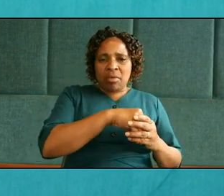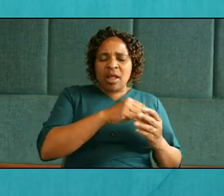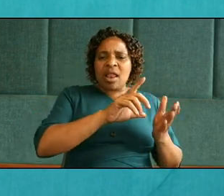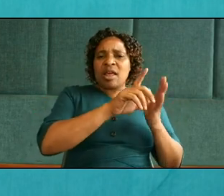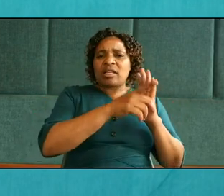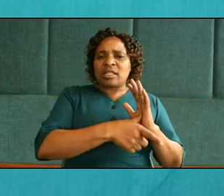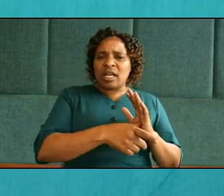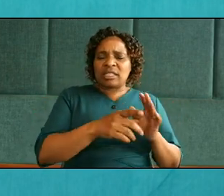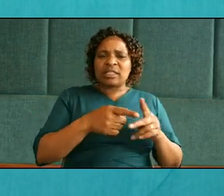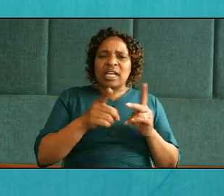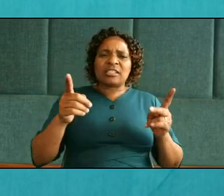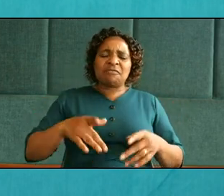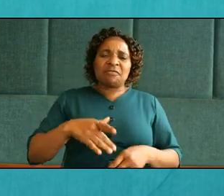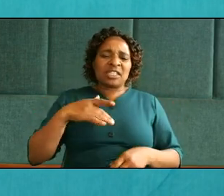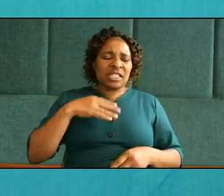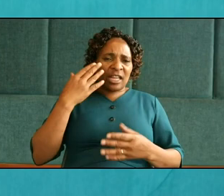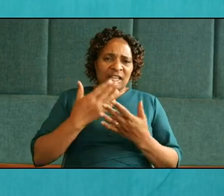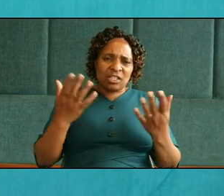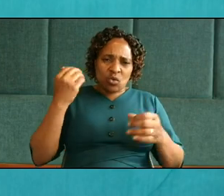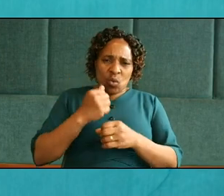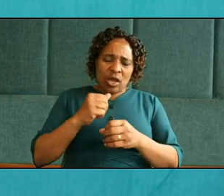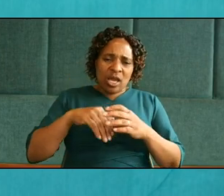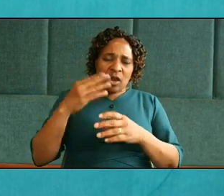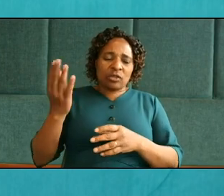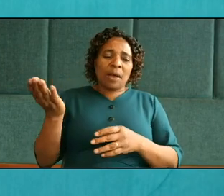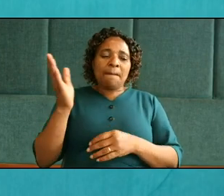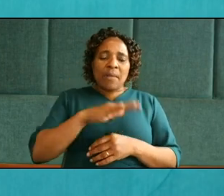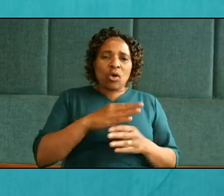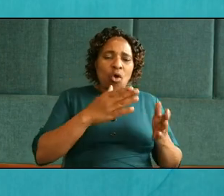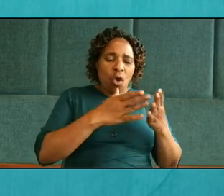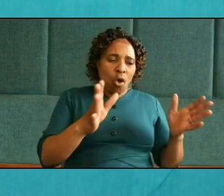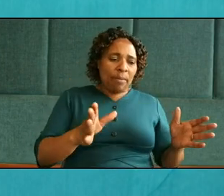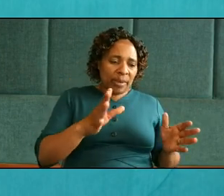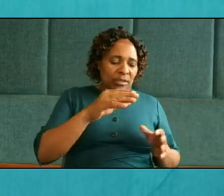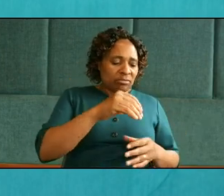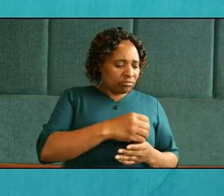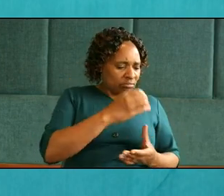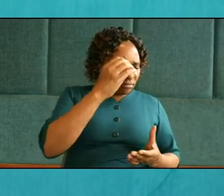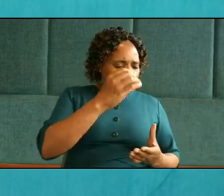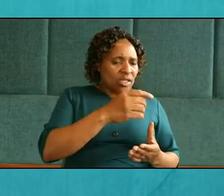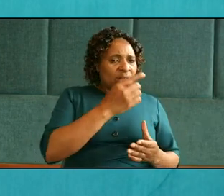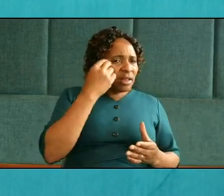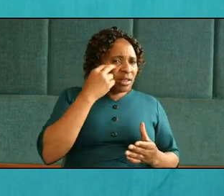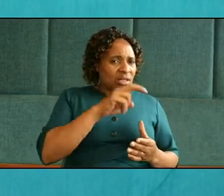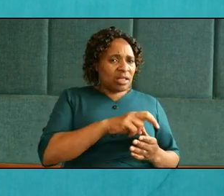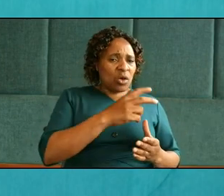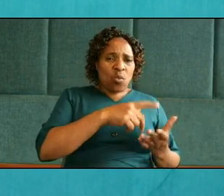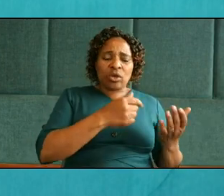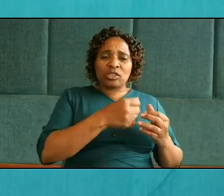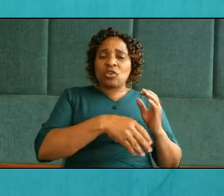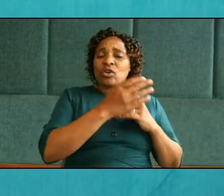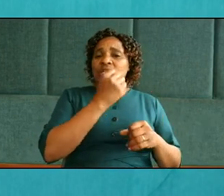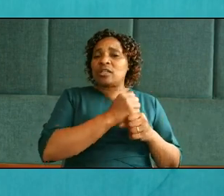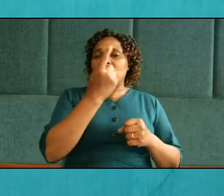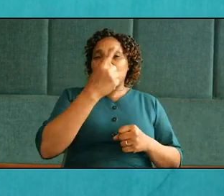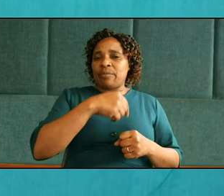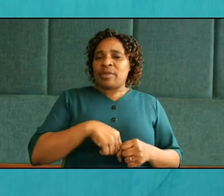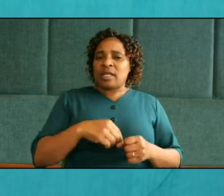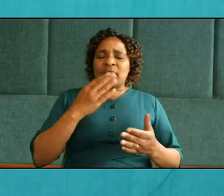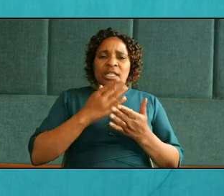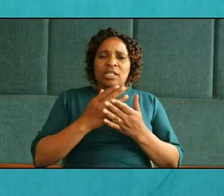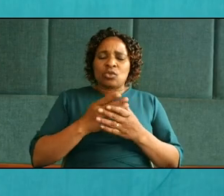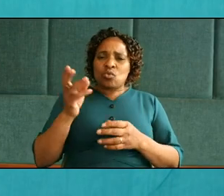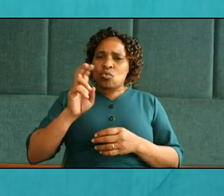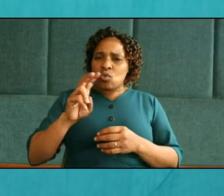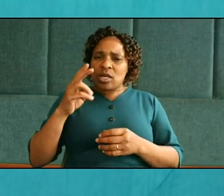you start feeling like things are not working out, go back, open that jar and see, what is this that God did for me? And truly, just looking back